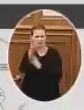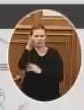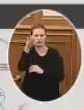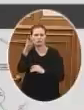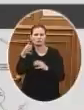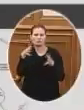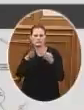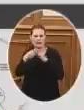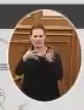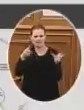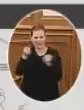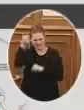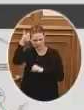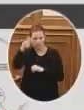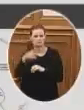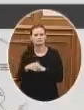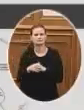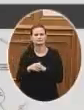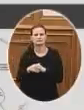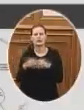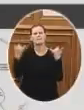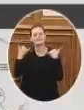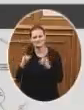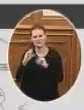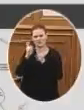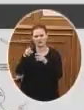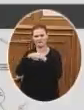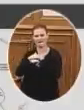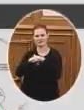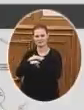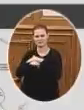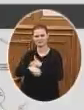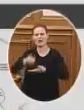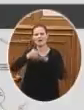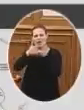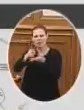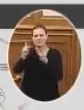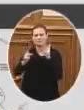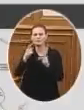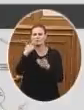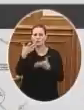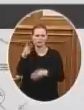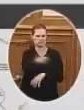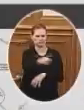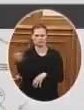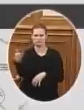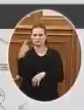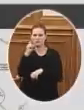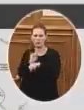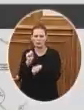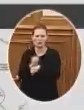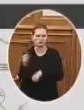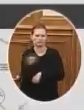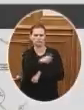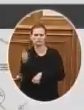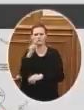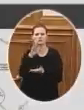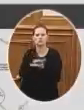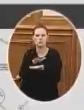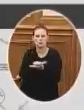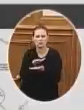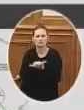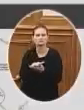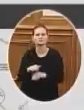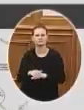that access and, again, still helping people just trying to go to and from different parts of San Francisco, as well as moving, let's say, a visitor from